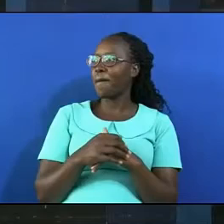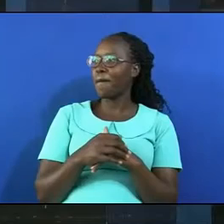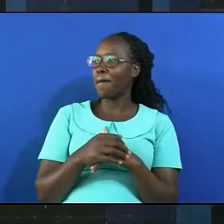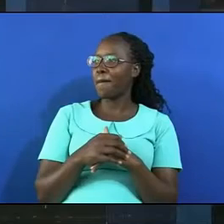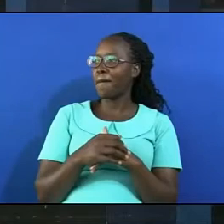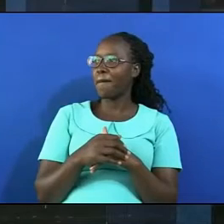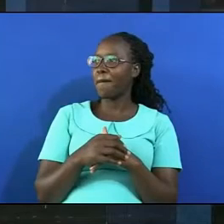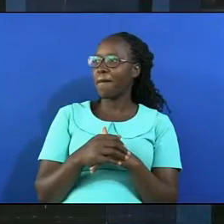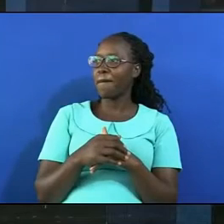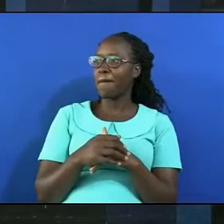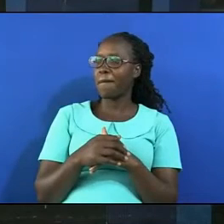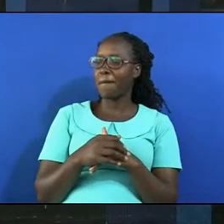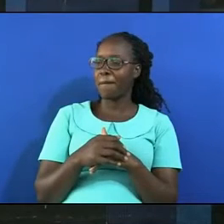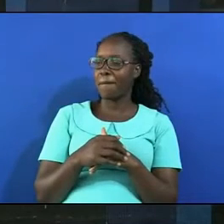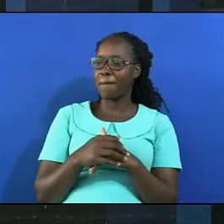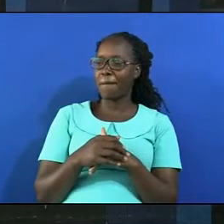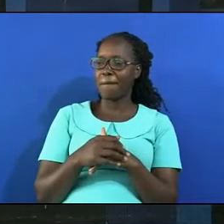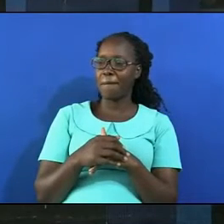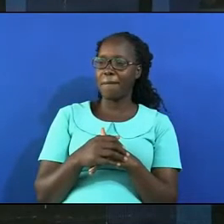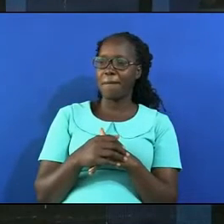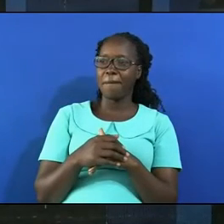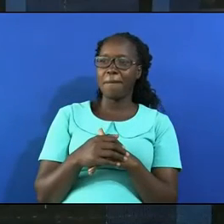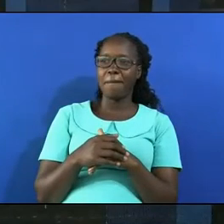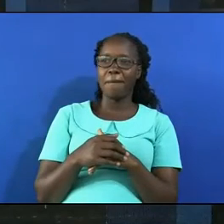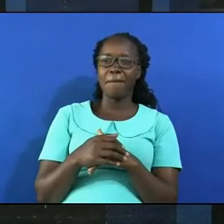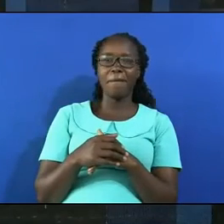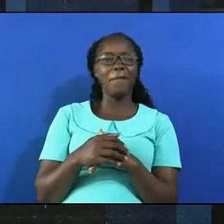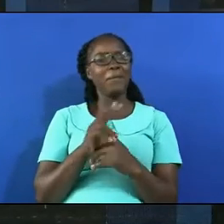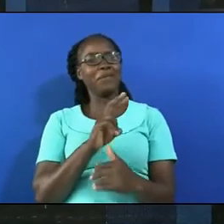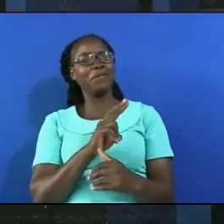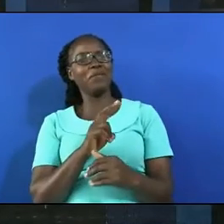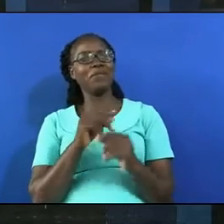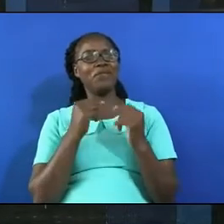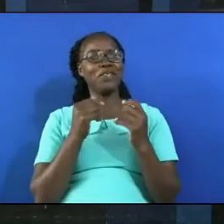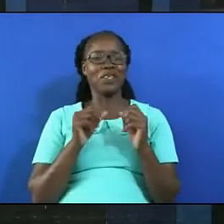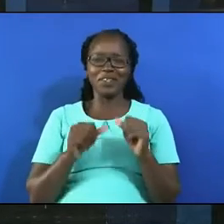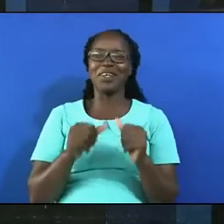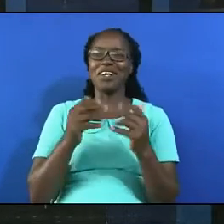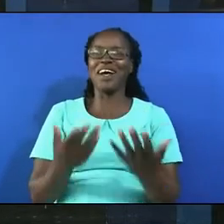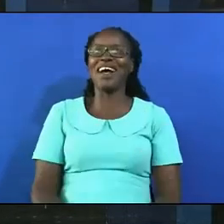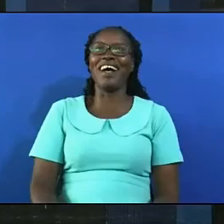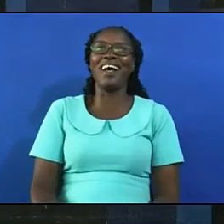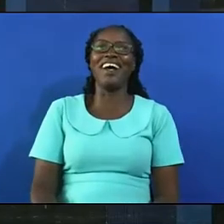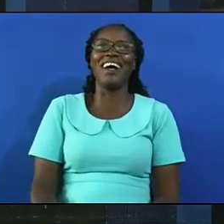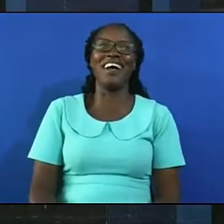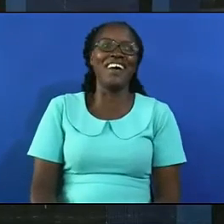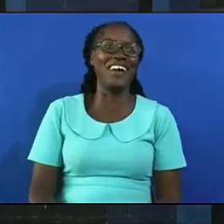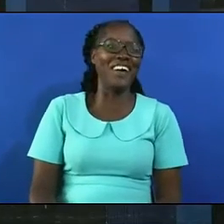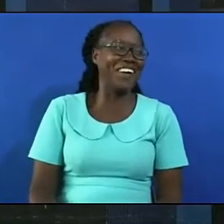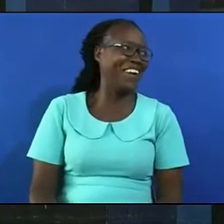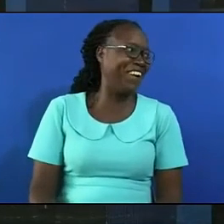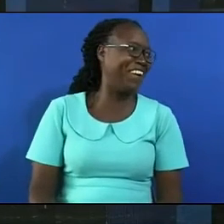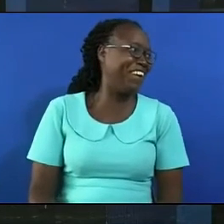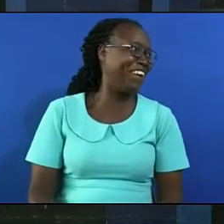Pastor told me to preach until he gives me a signal. I've been looking at him and he's saying, go on. Are we together?